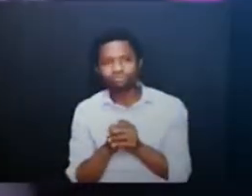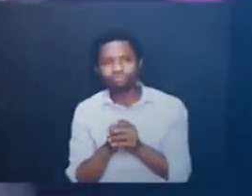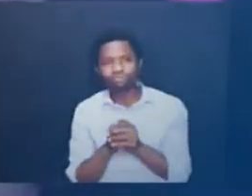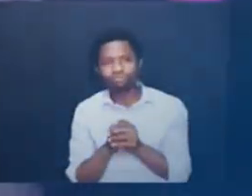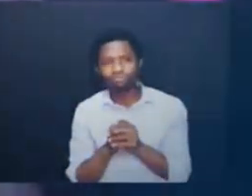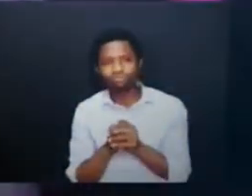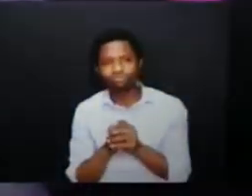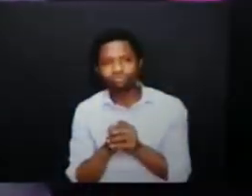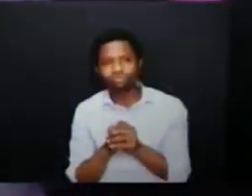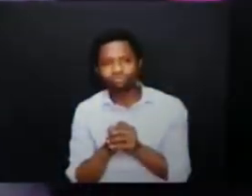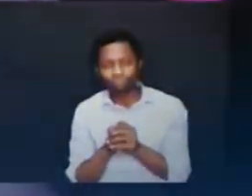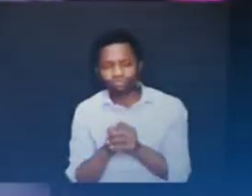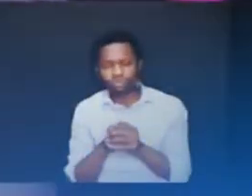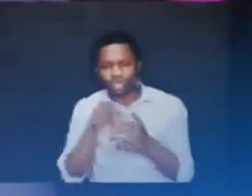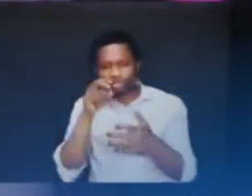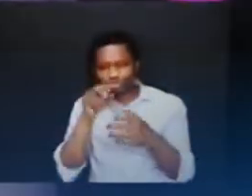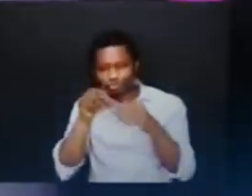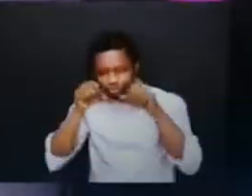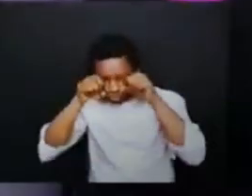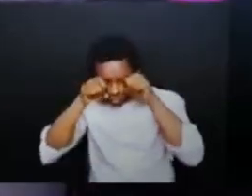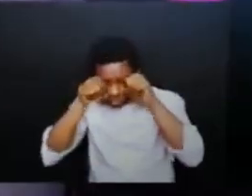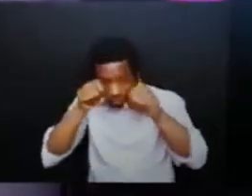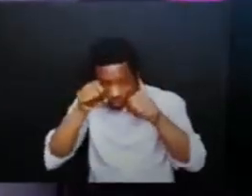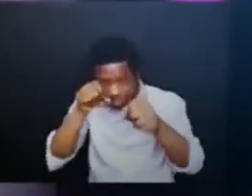Look intently in this book.